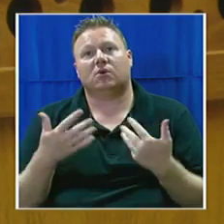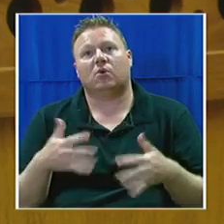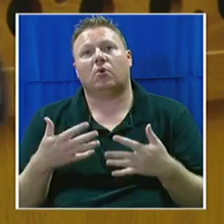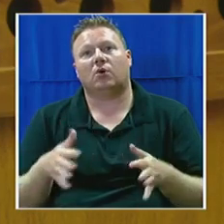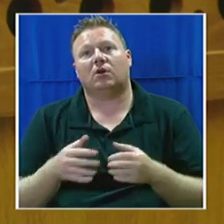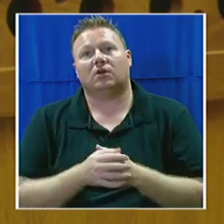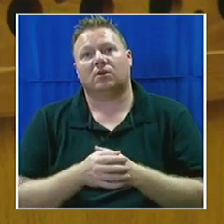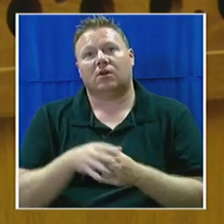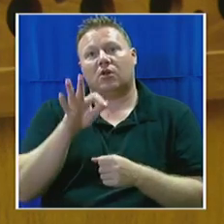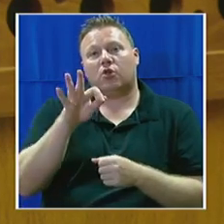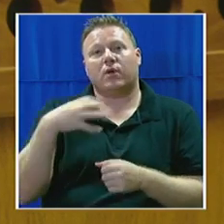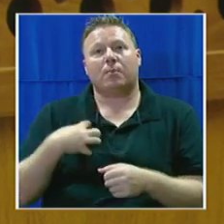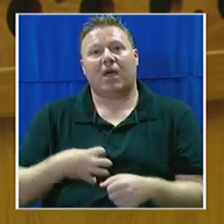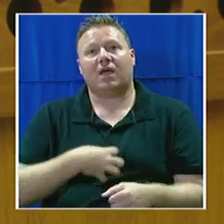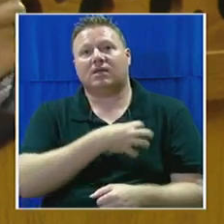3